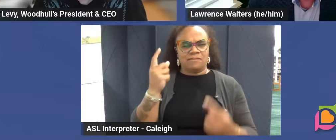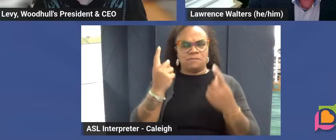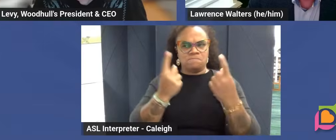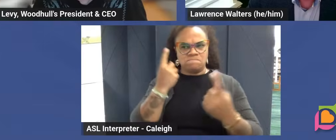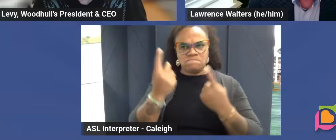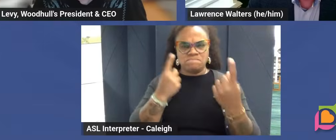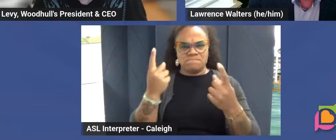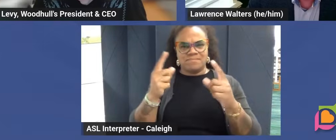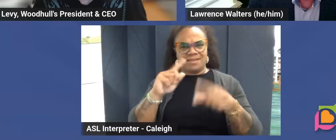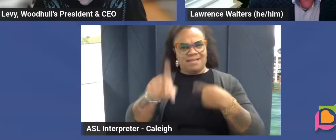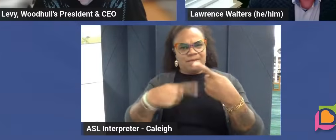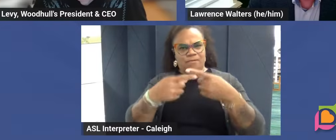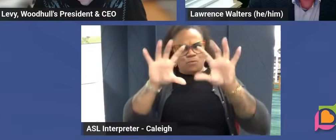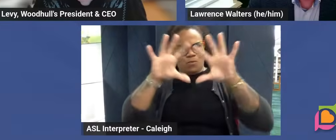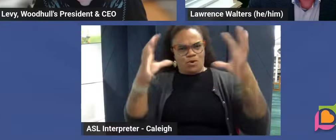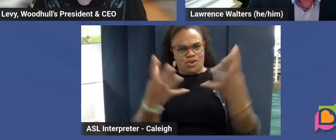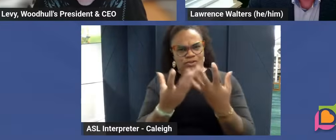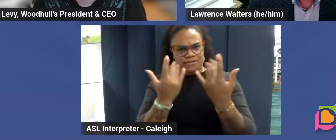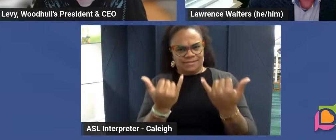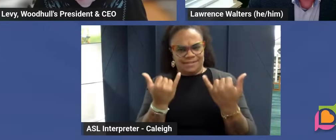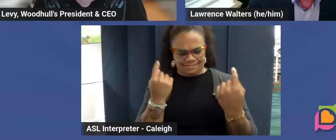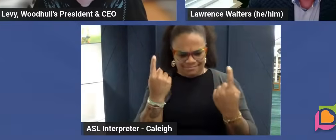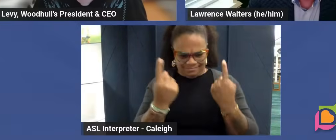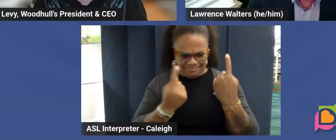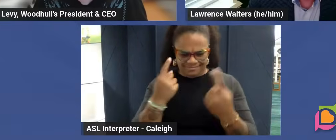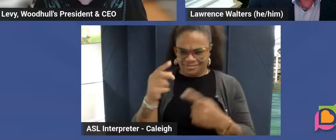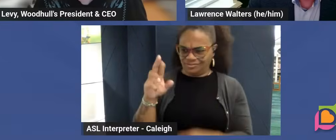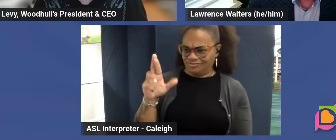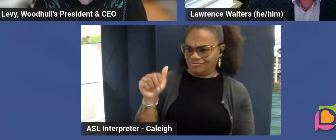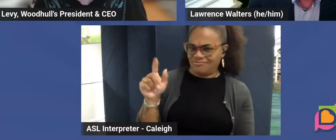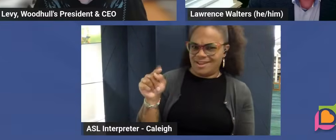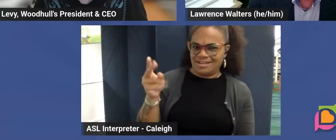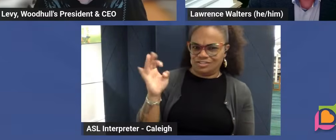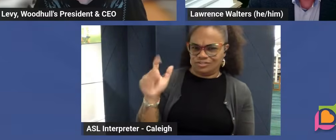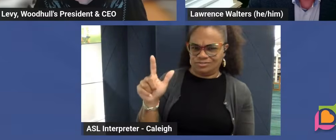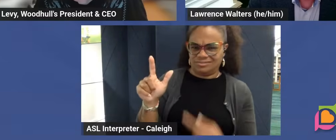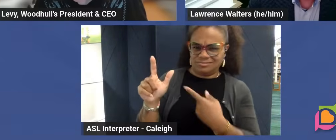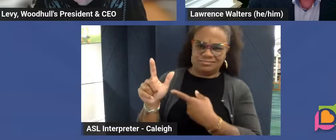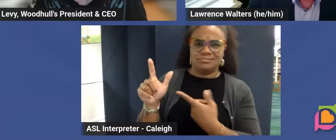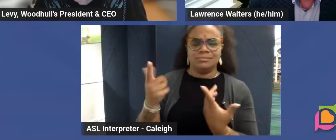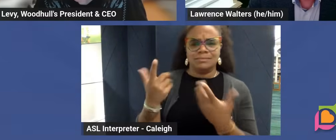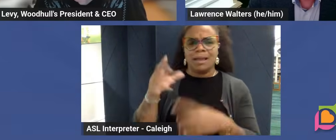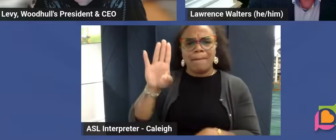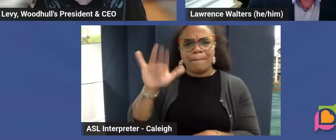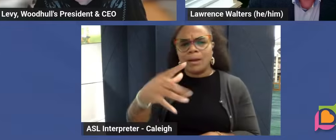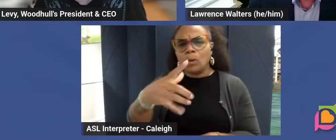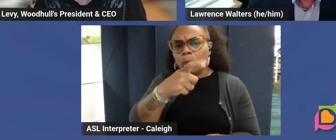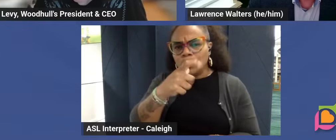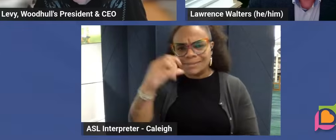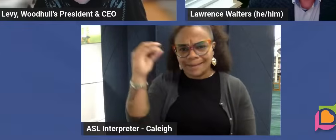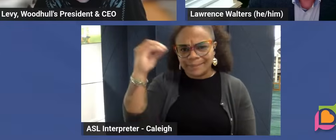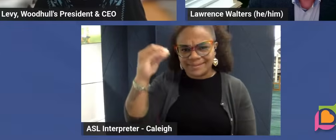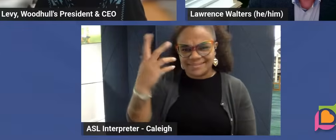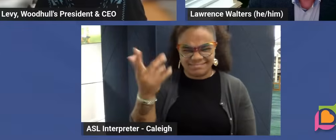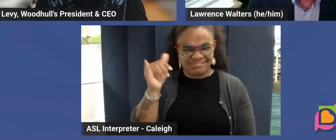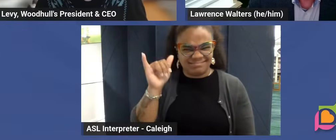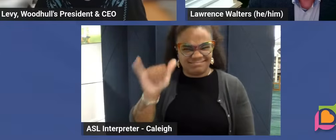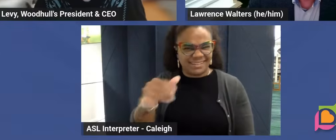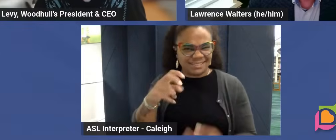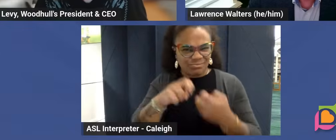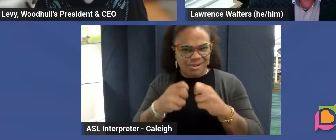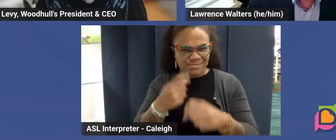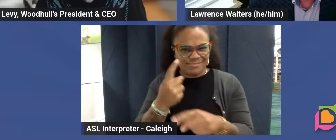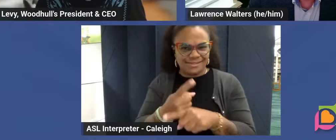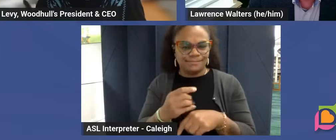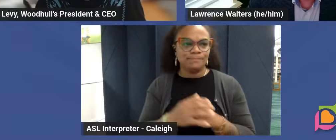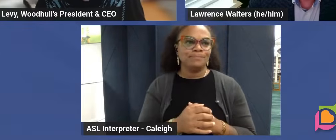everything going on in the world and think rational according to whom, which is always the problem, right?